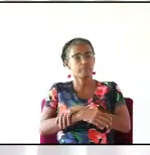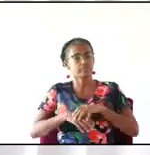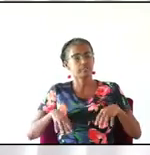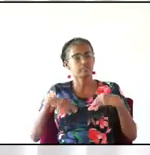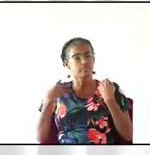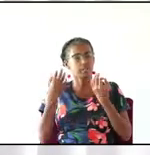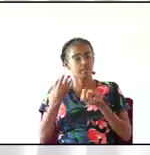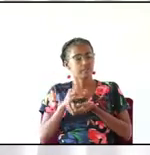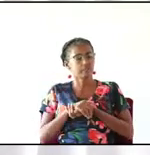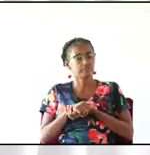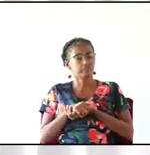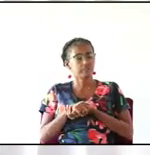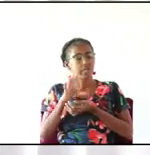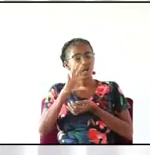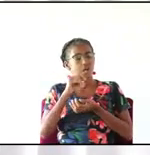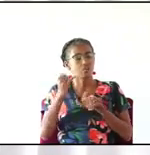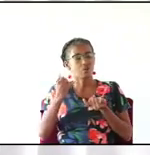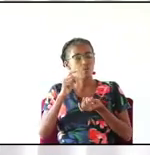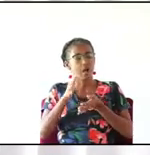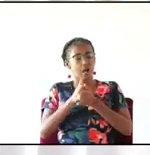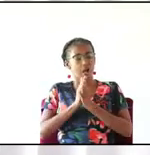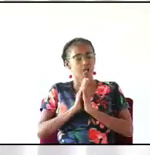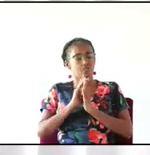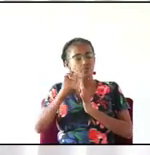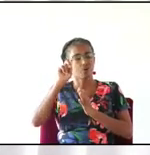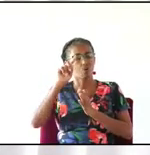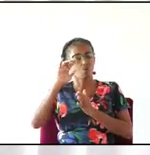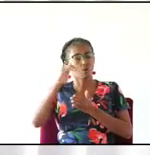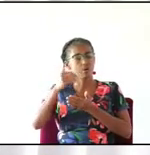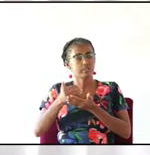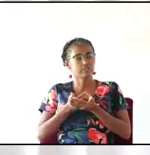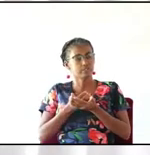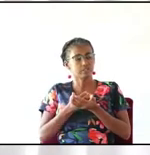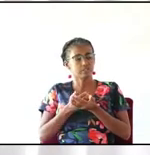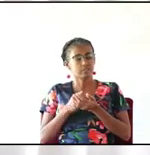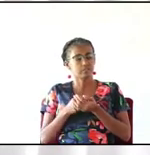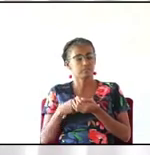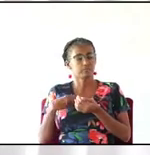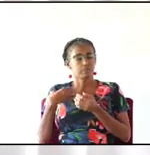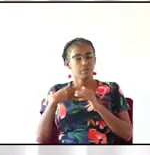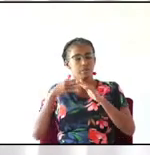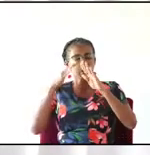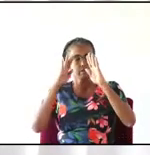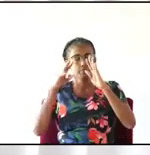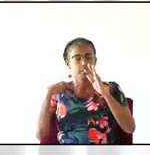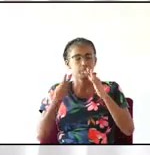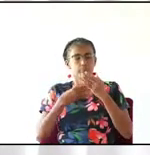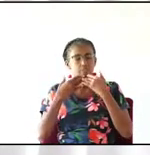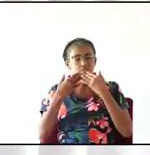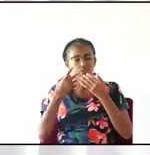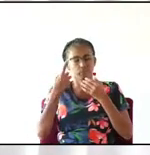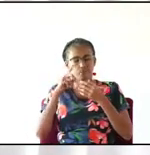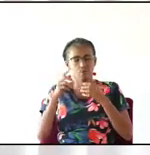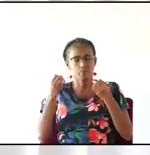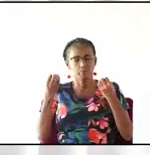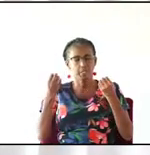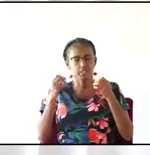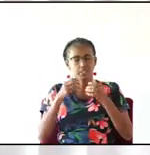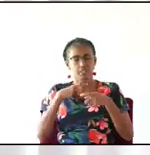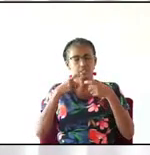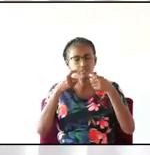time for the offering, which we'll pray for at this time. Father, we thank you for your gifts, your many gifts. Thank you